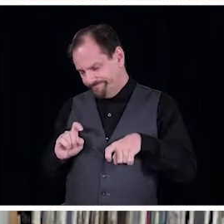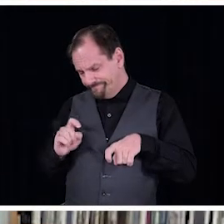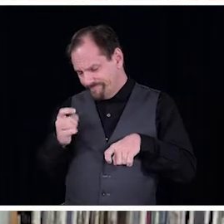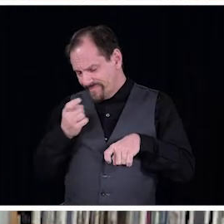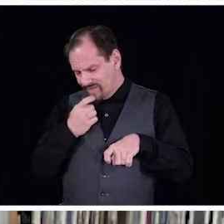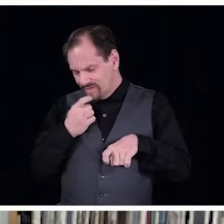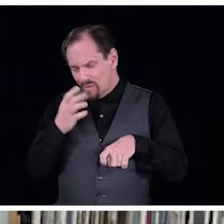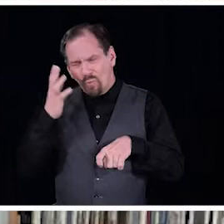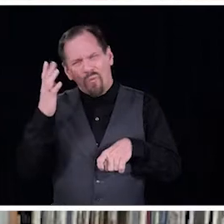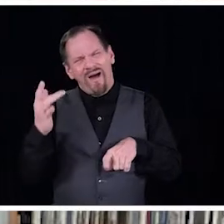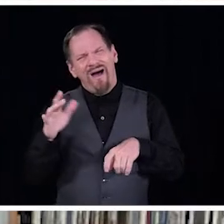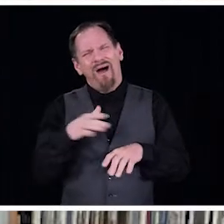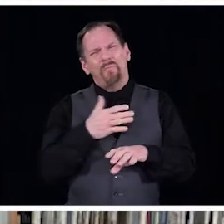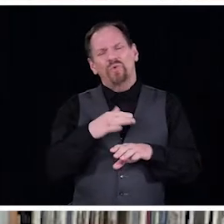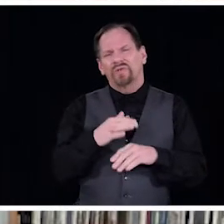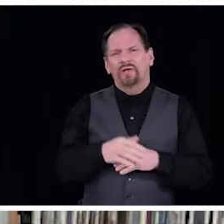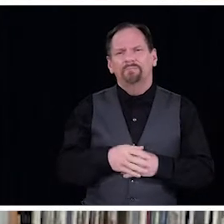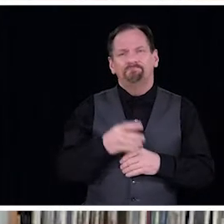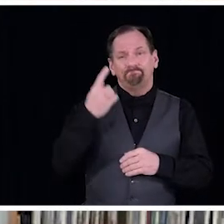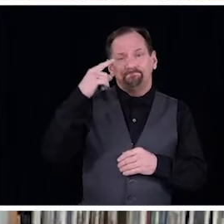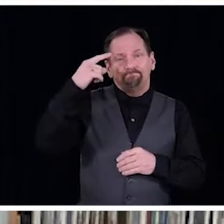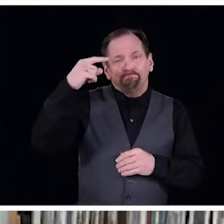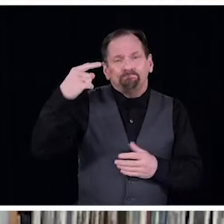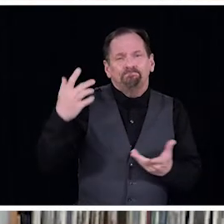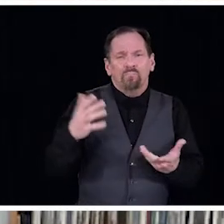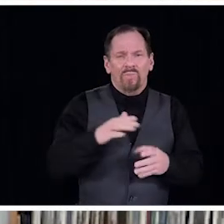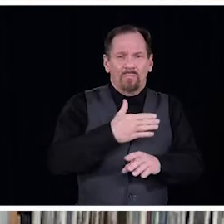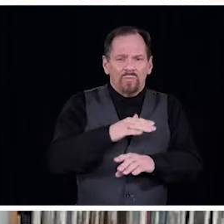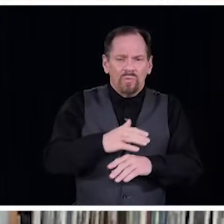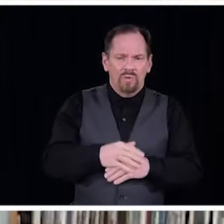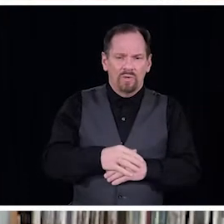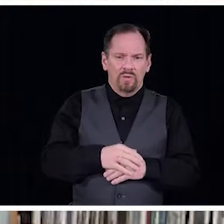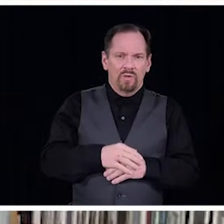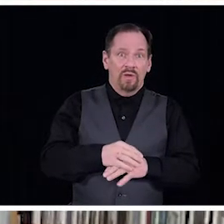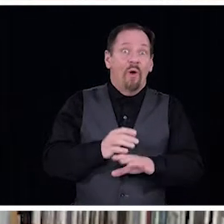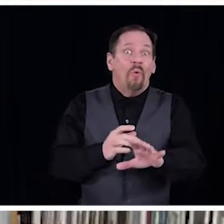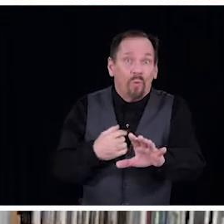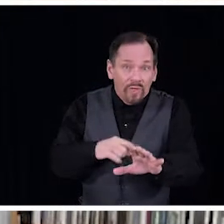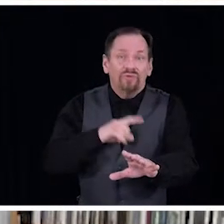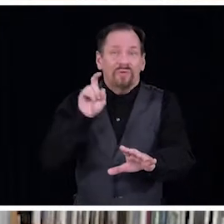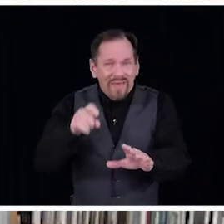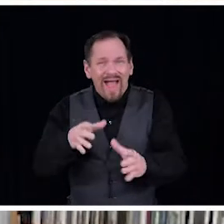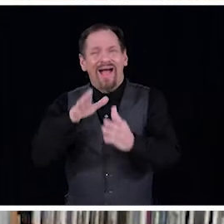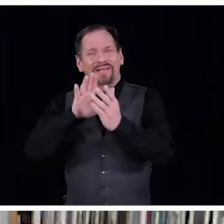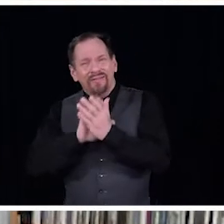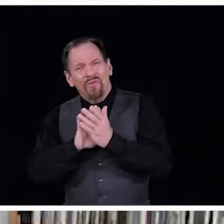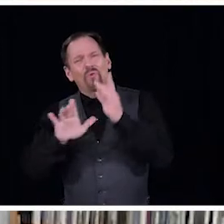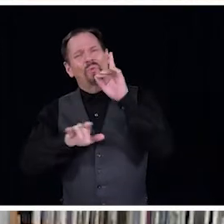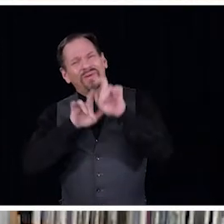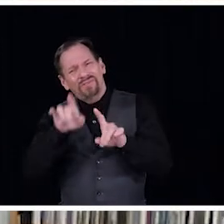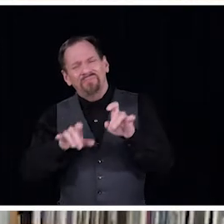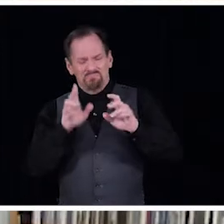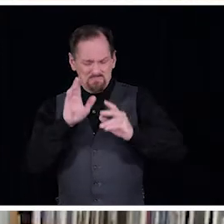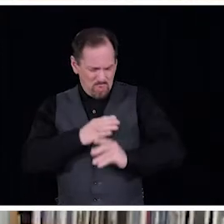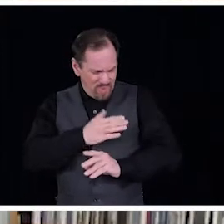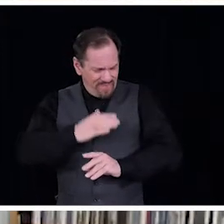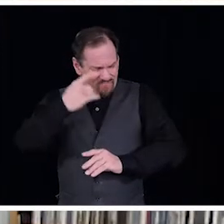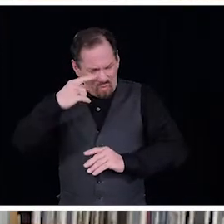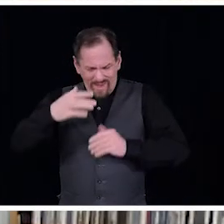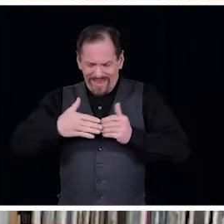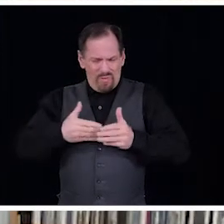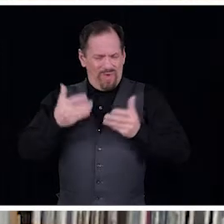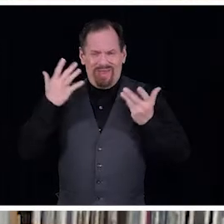purpose of music. But these are questions that we should have been asking anyway. Those of us who grew up with classical music, as I